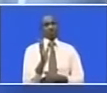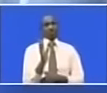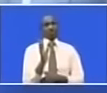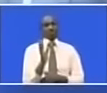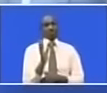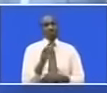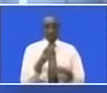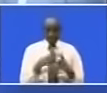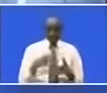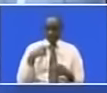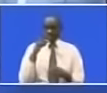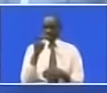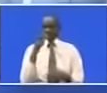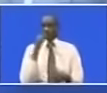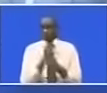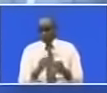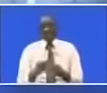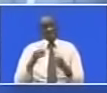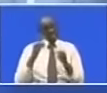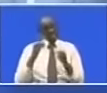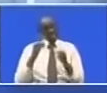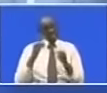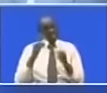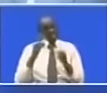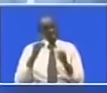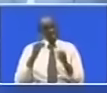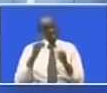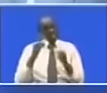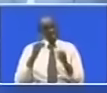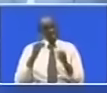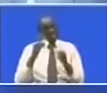mimi na watafanya hivi. Na naamini wakija wenyewe watarudi.